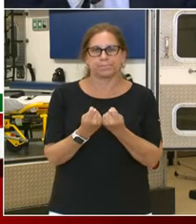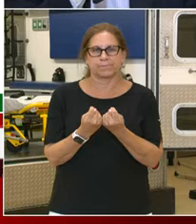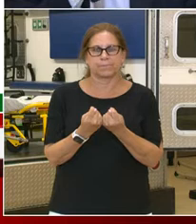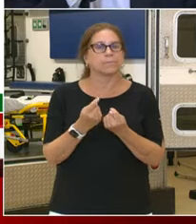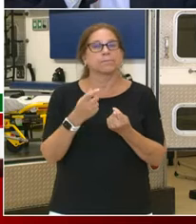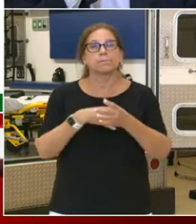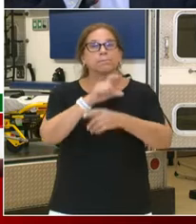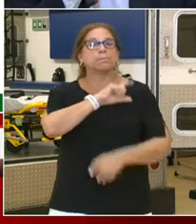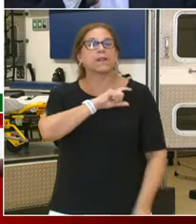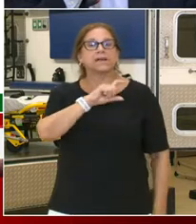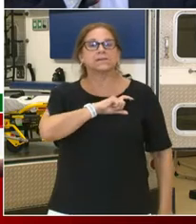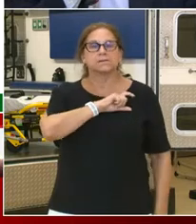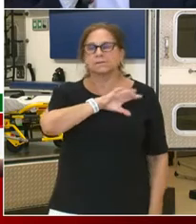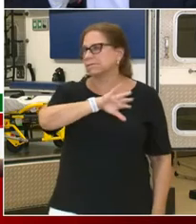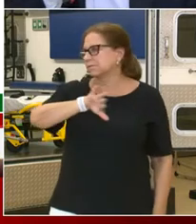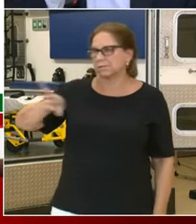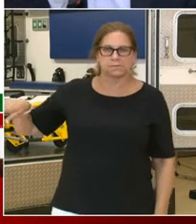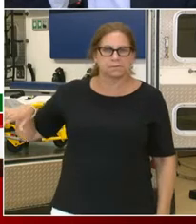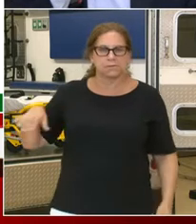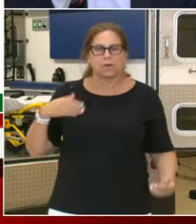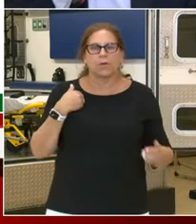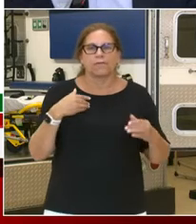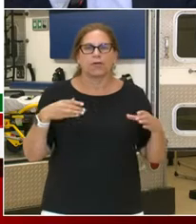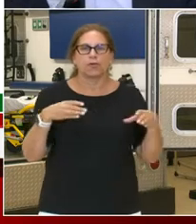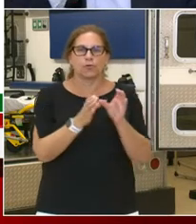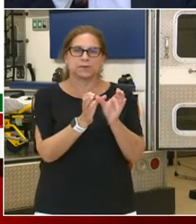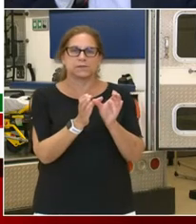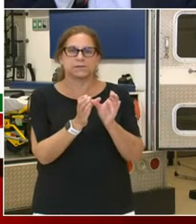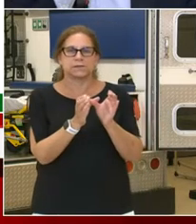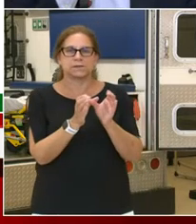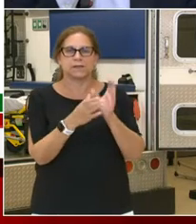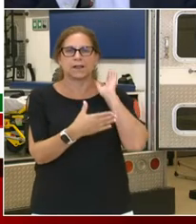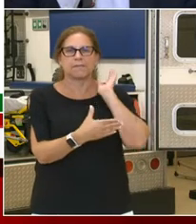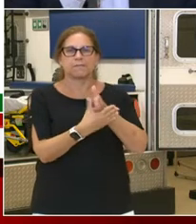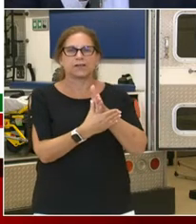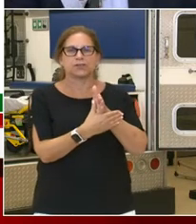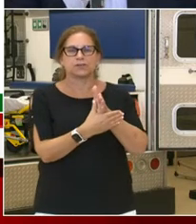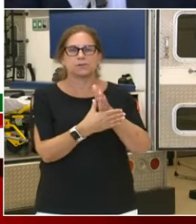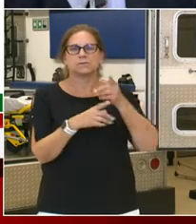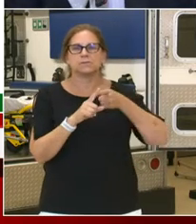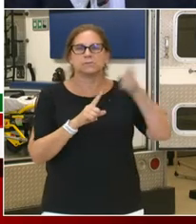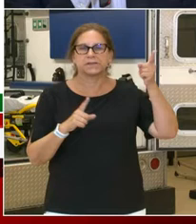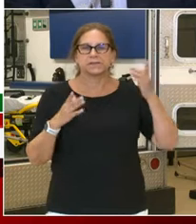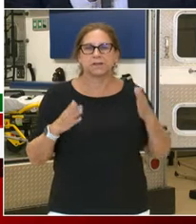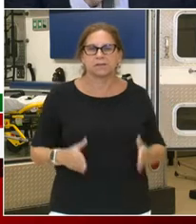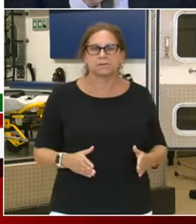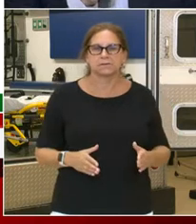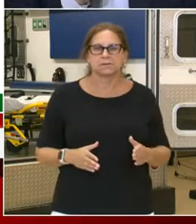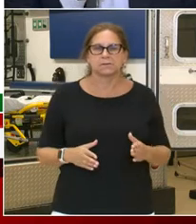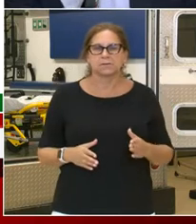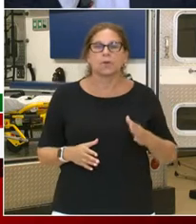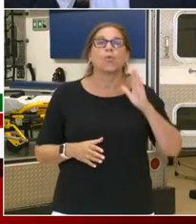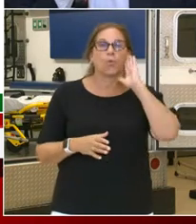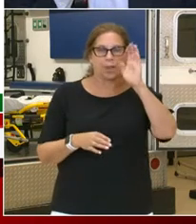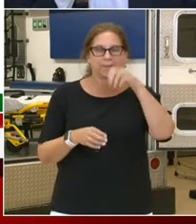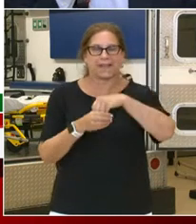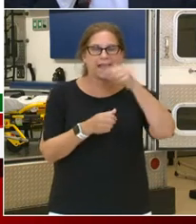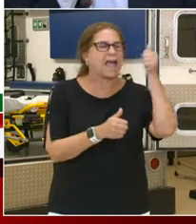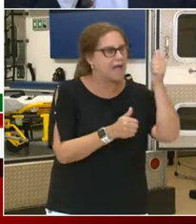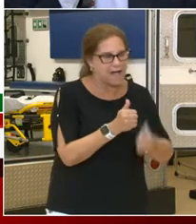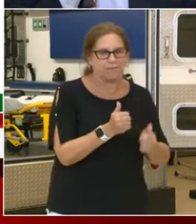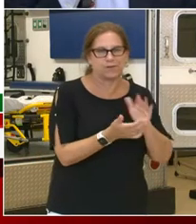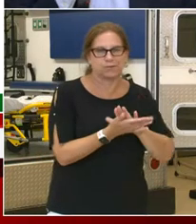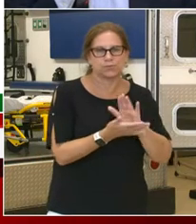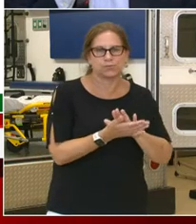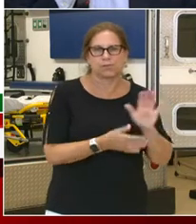includes additional money to our state Office of Education to provide supports to schools, professional development for teachers, make sure that